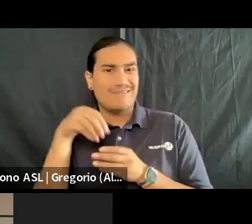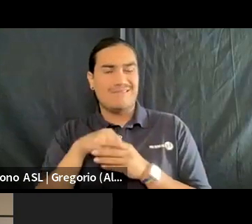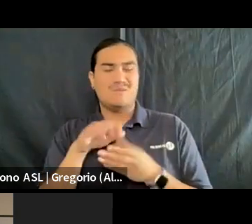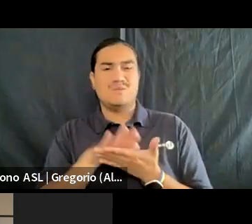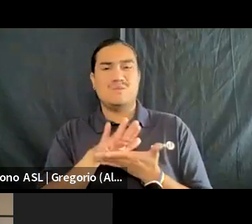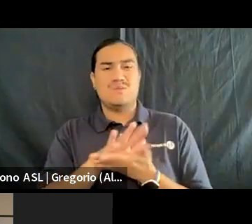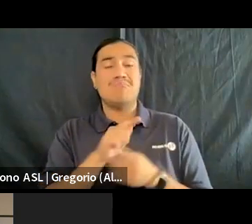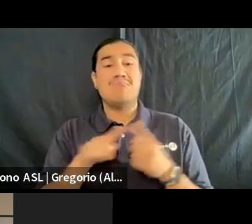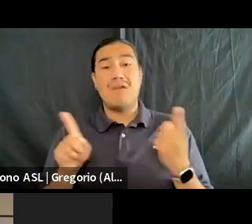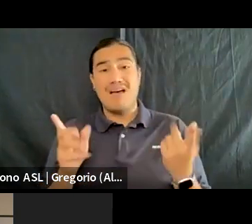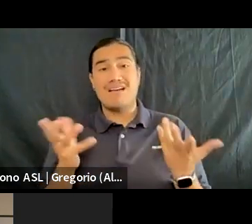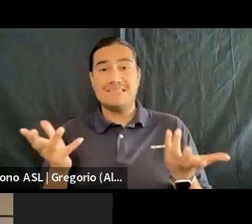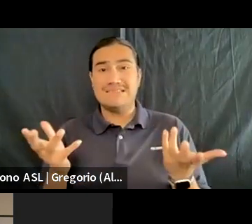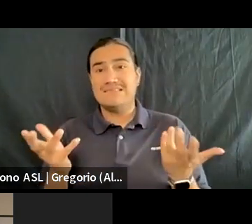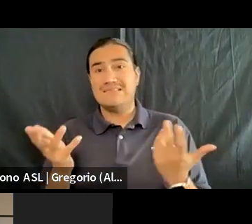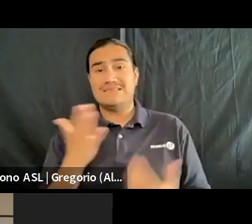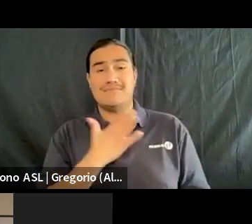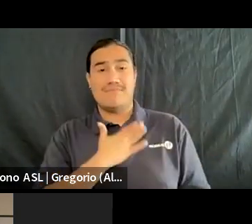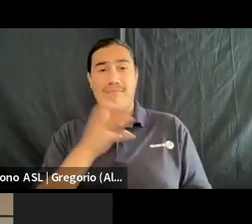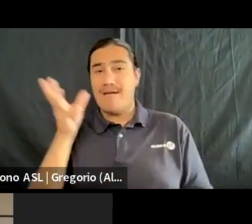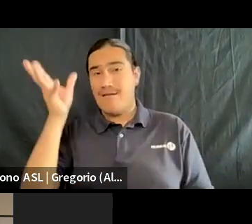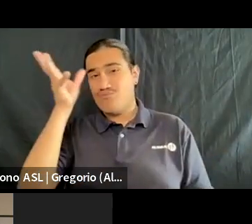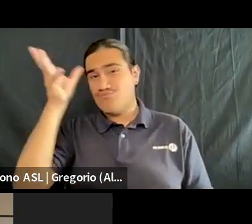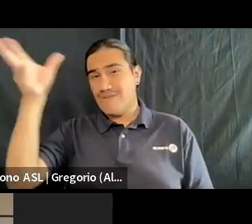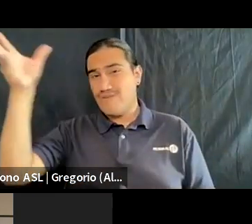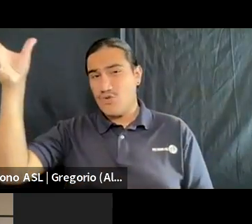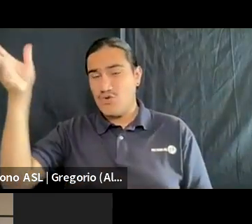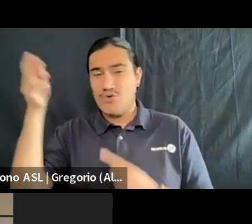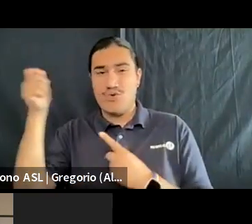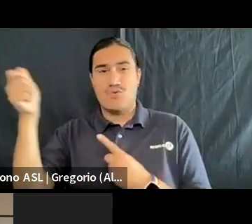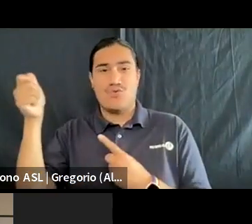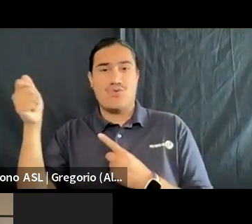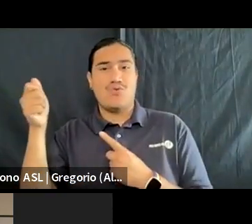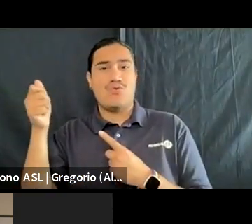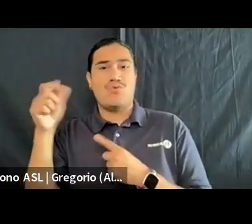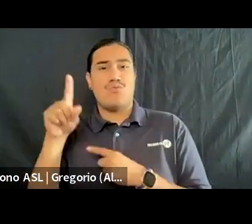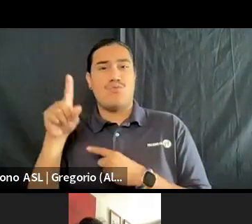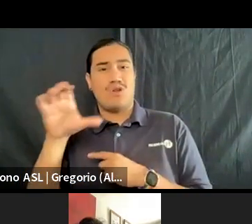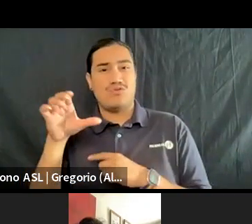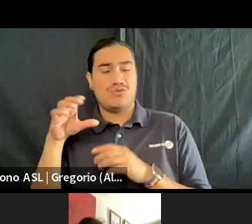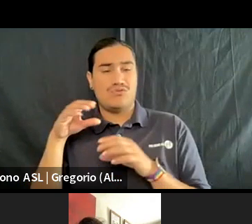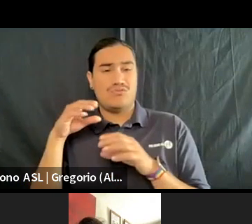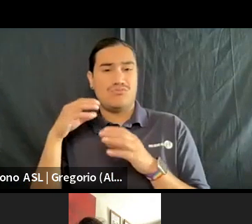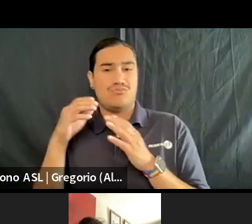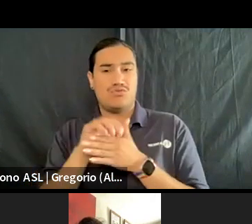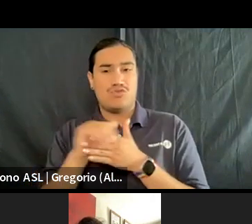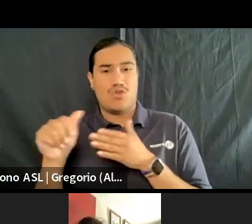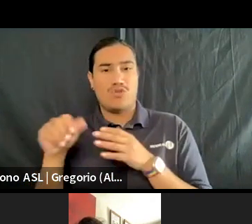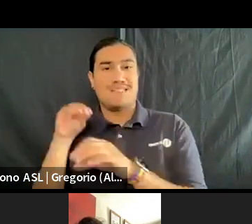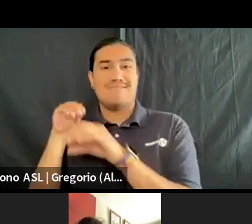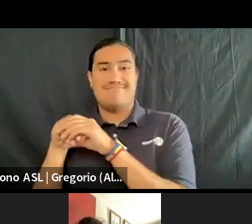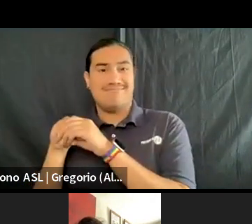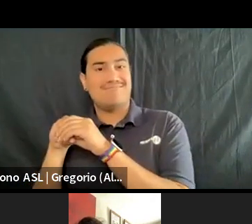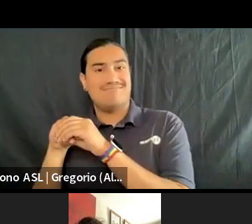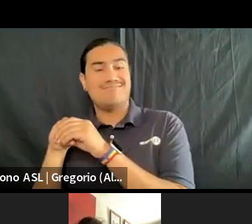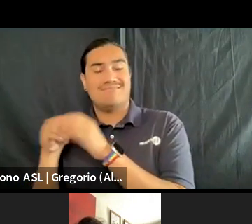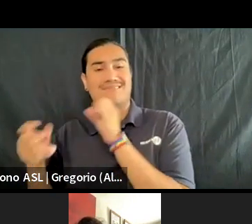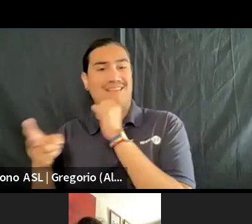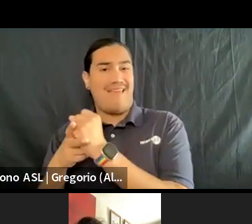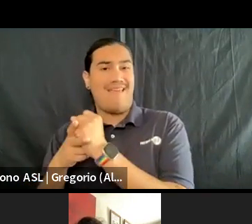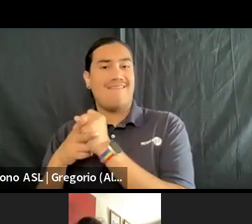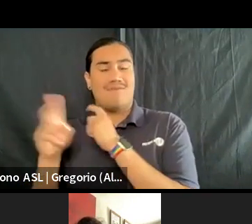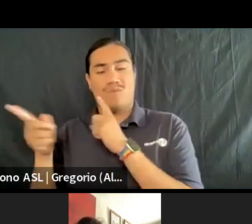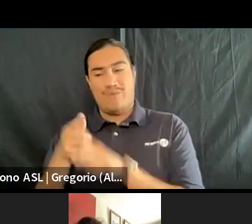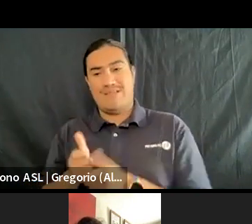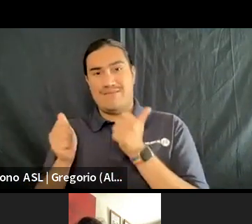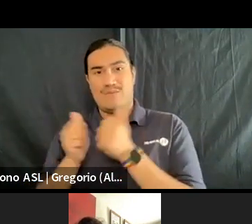But my grandfather has saved $100 when I lived with him in Puerto Rico. And